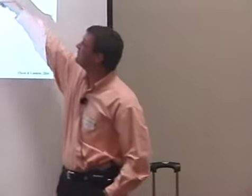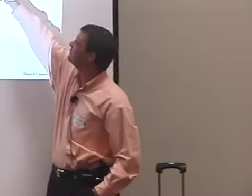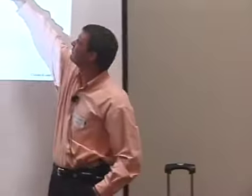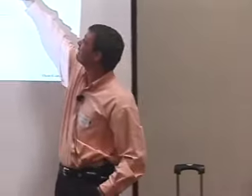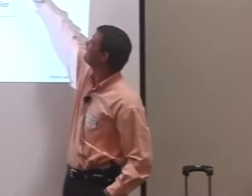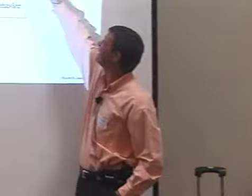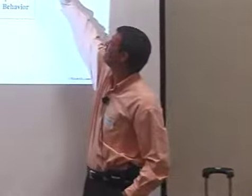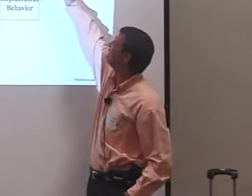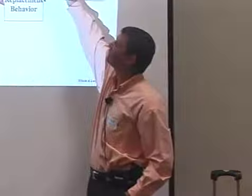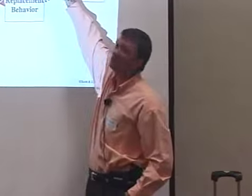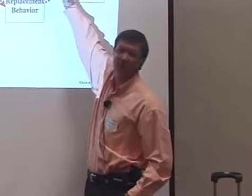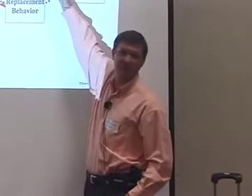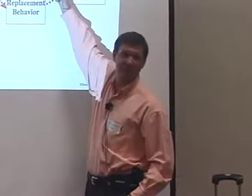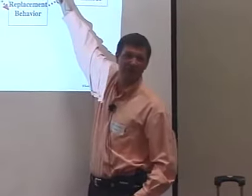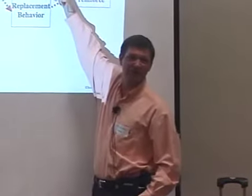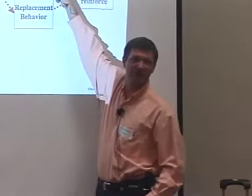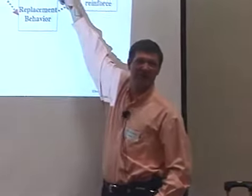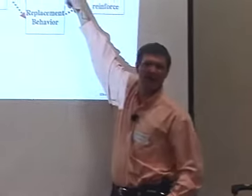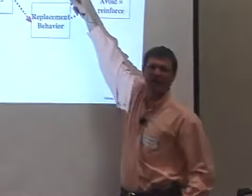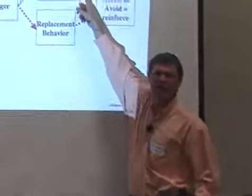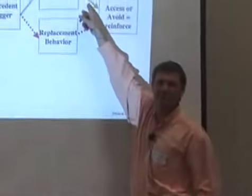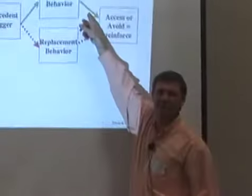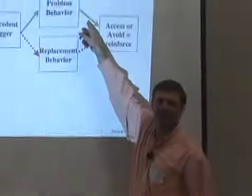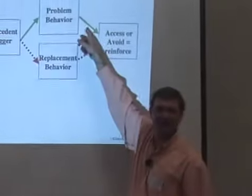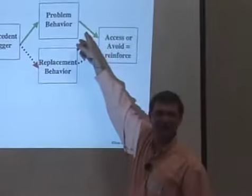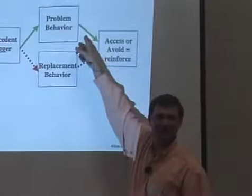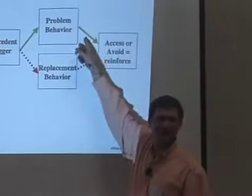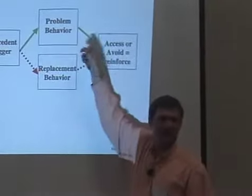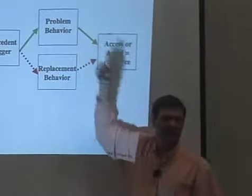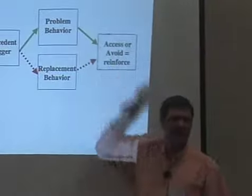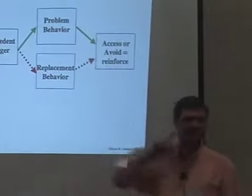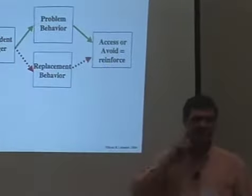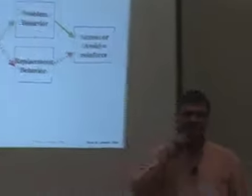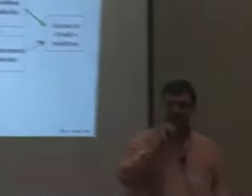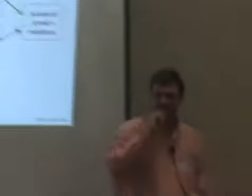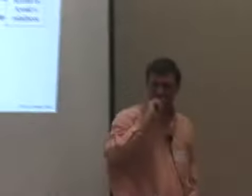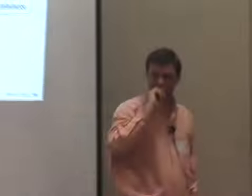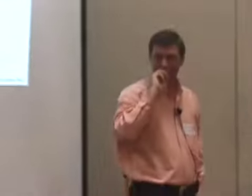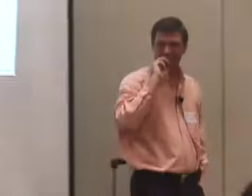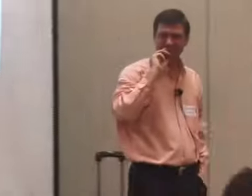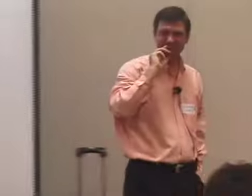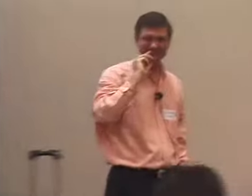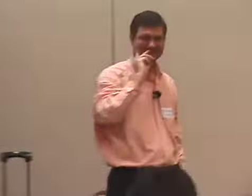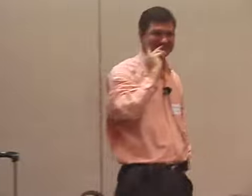if you do problem behavior, we've blown this bridge up. How would you blow this bridge up?